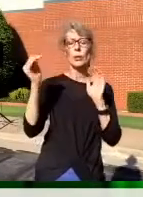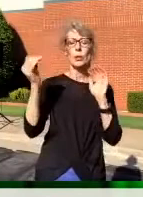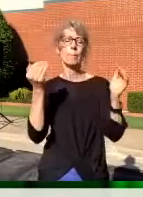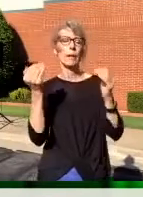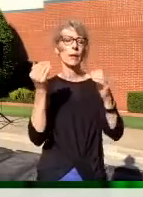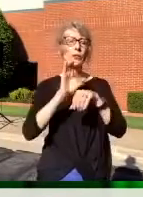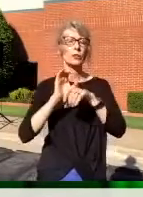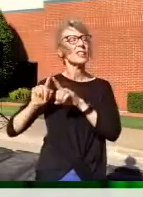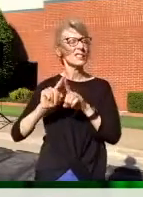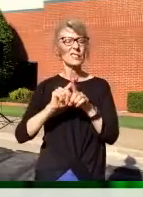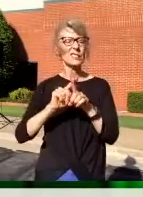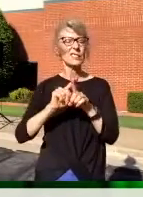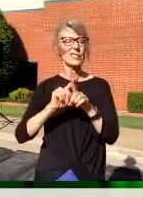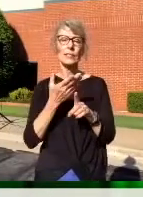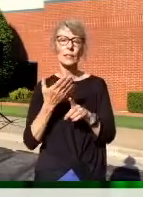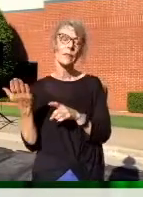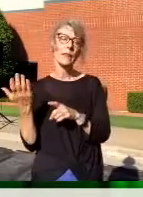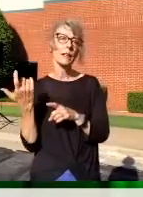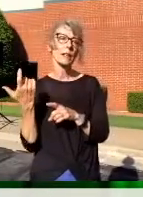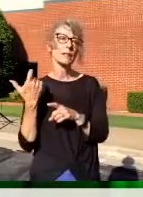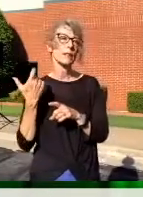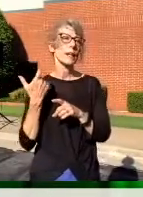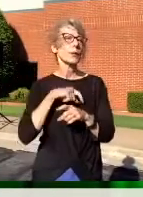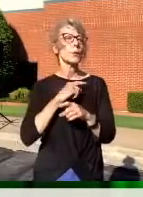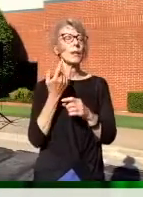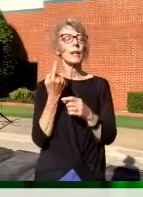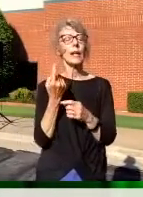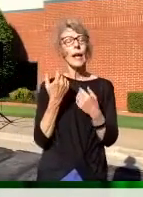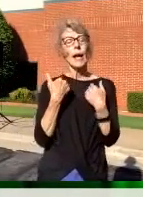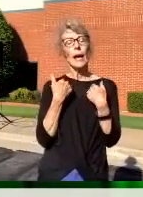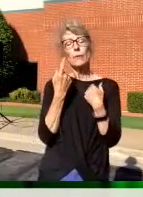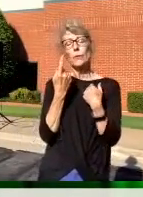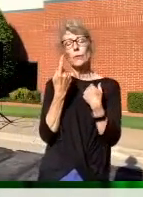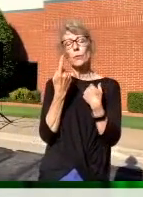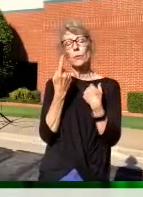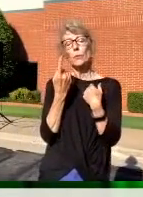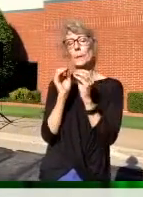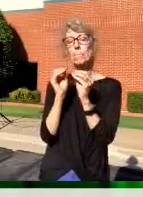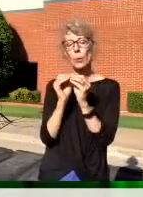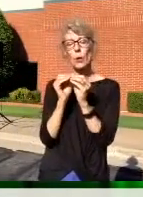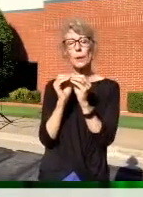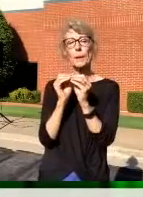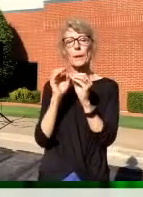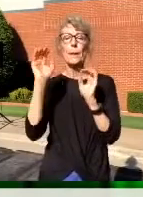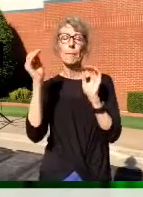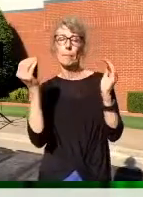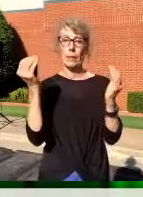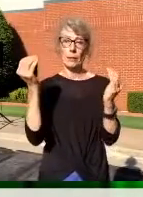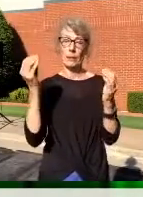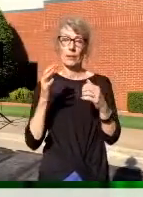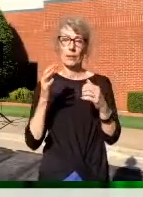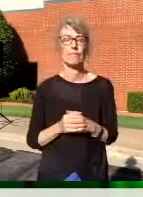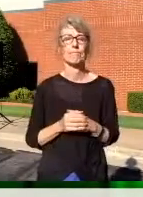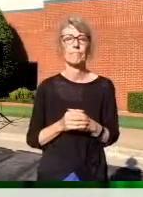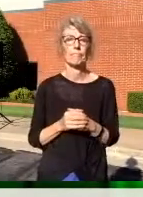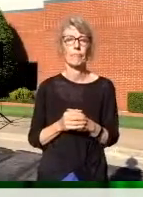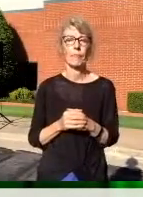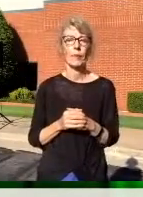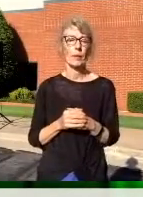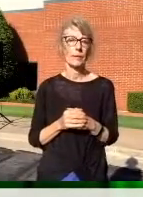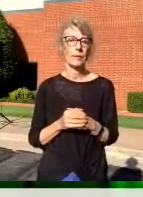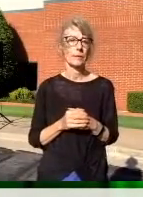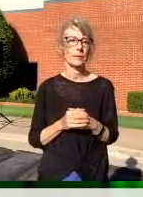series called Reimagine next week. We'll start with this question. On a scale of 1 to 10, and you can